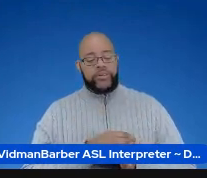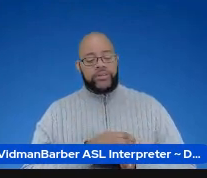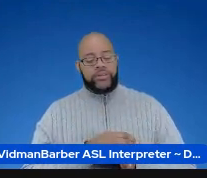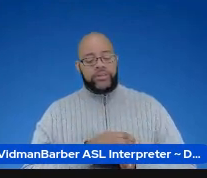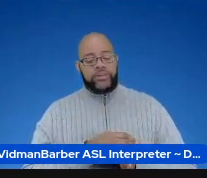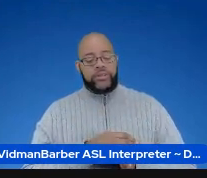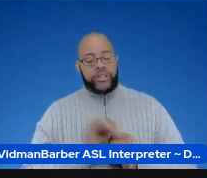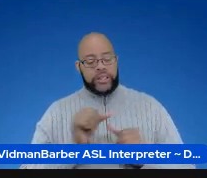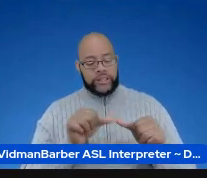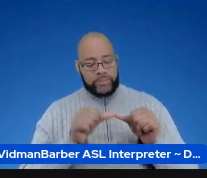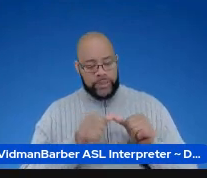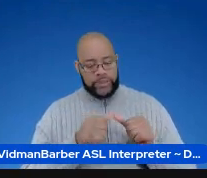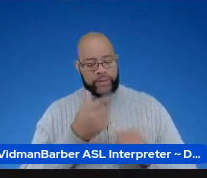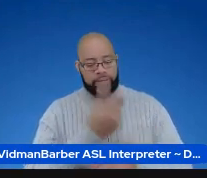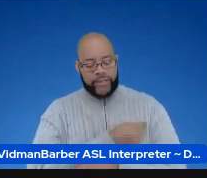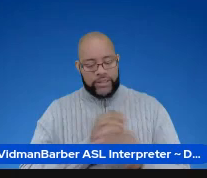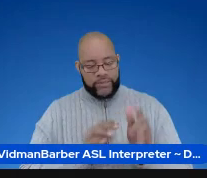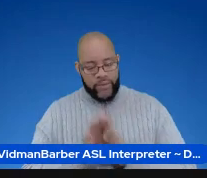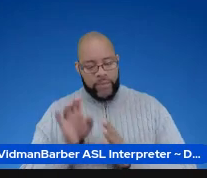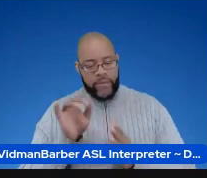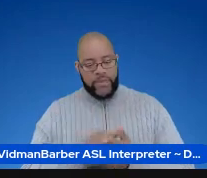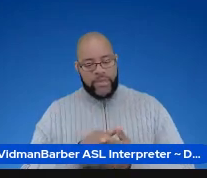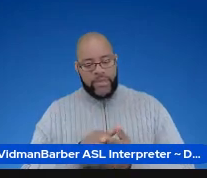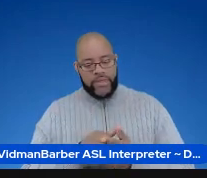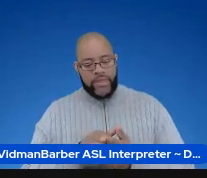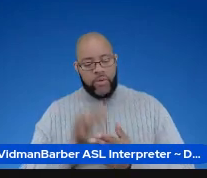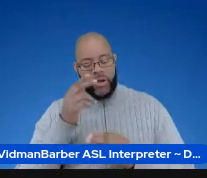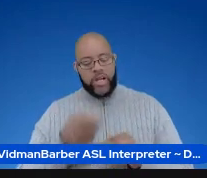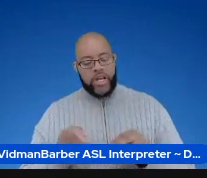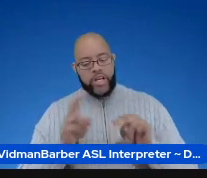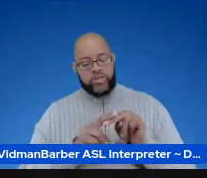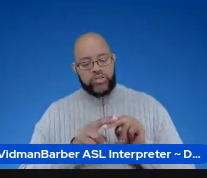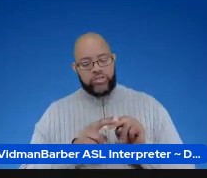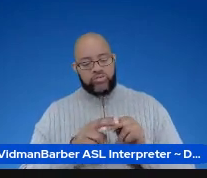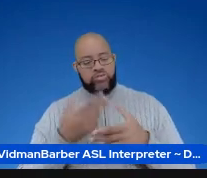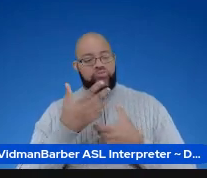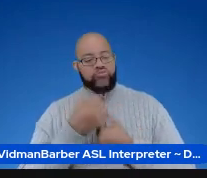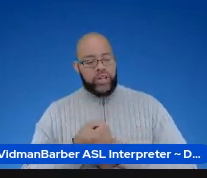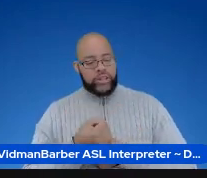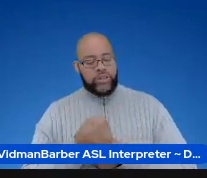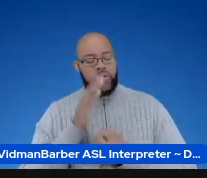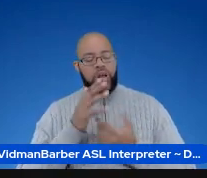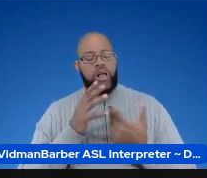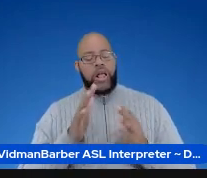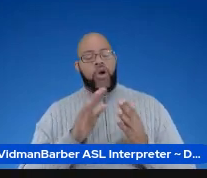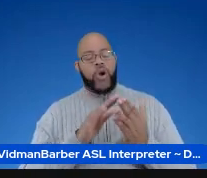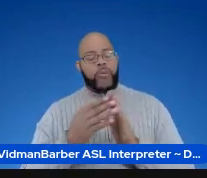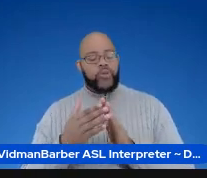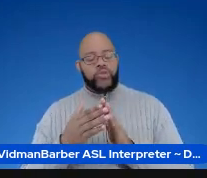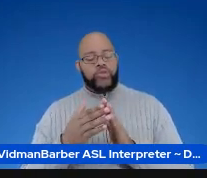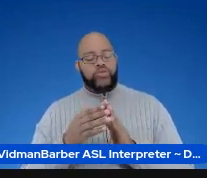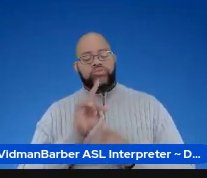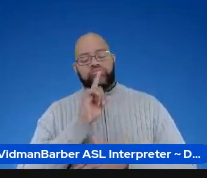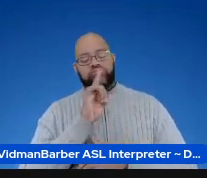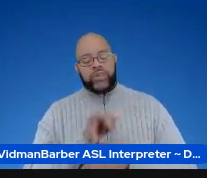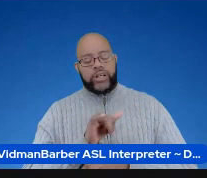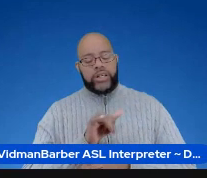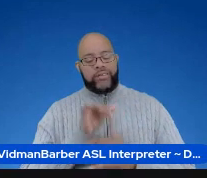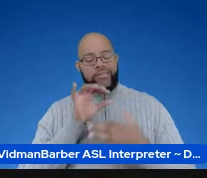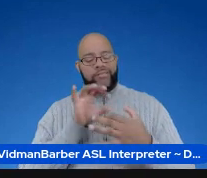the space of vaccine development, that would increase trust. That would allow our community to really